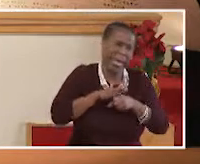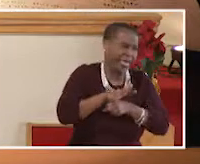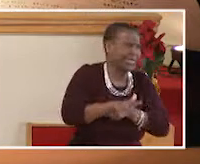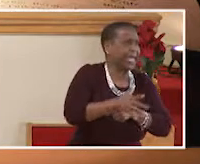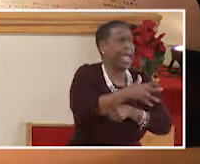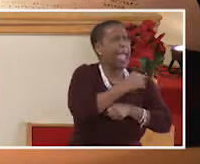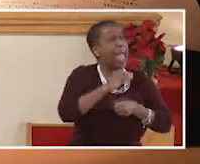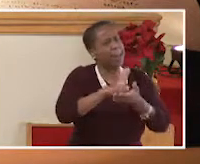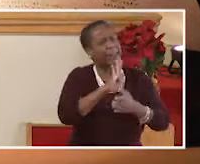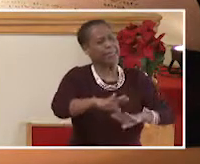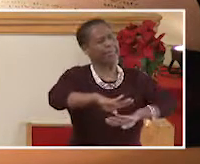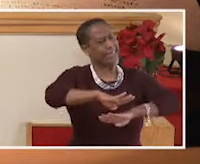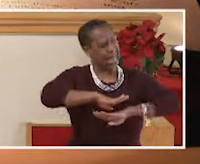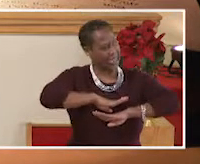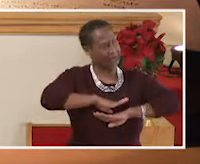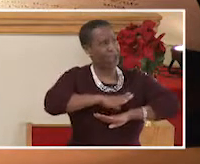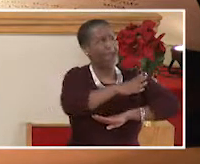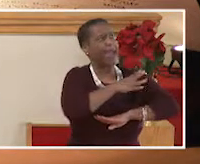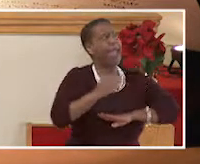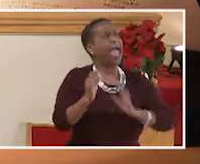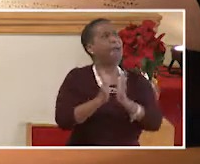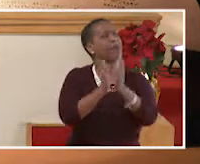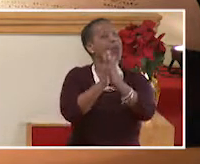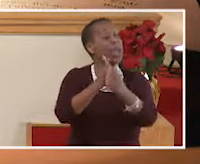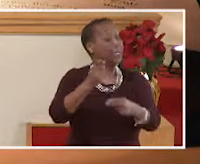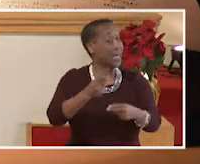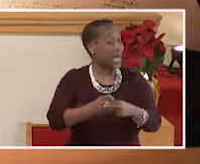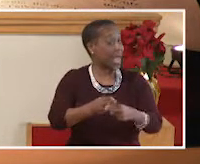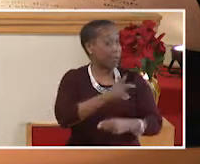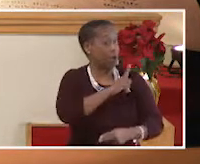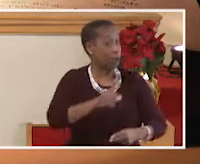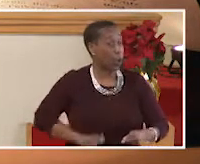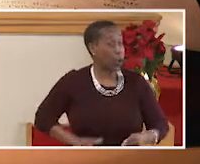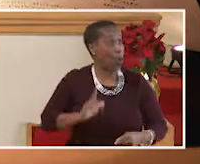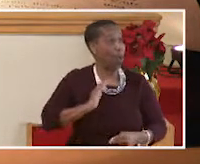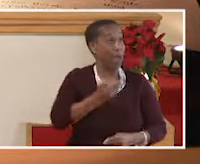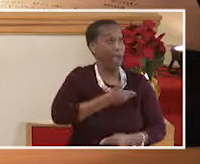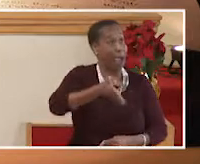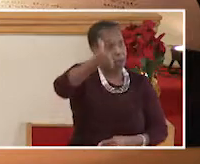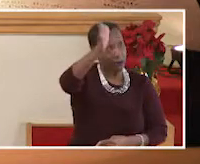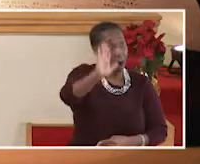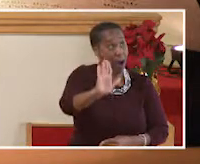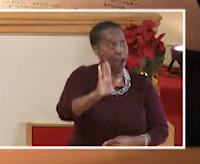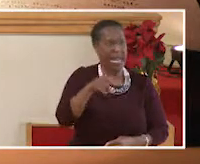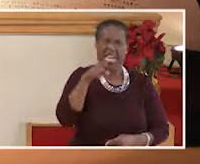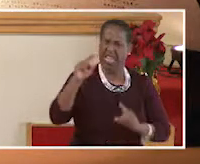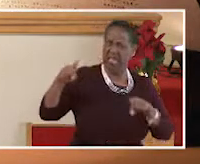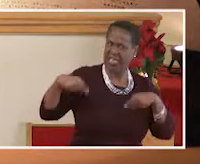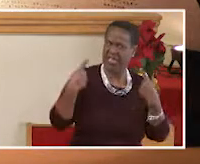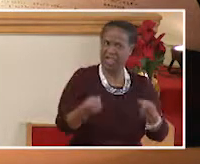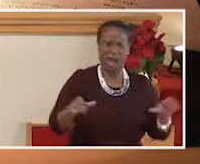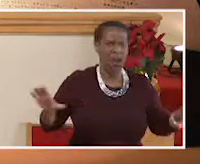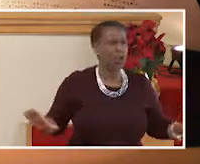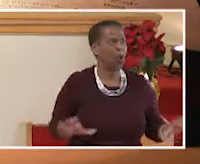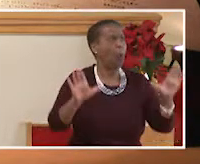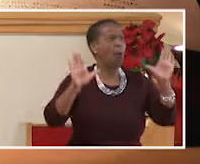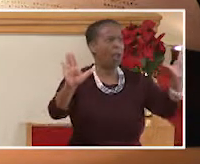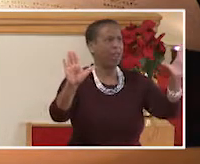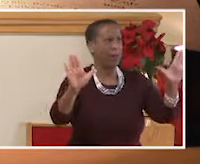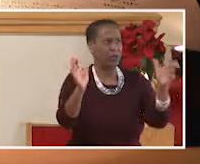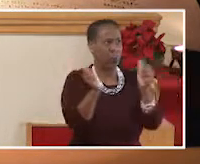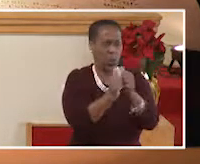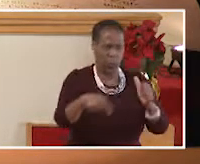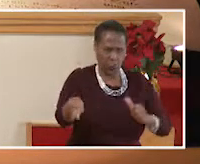be satisfied, and praise the name of the Lord your God, who has dealt wondrously with you, and